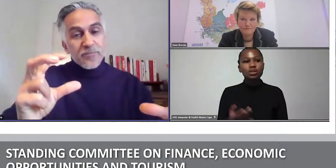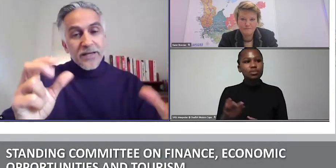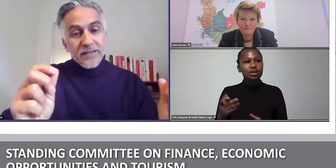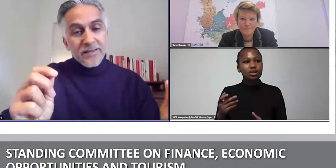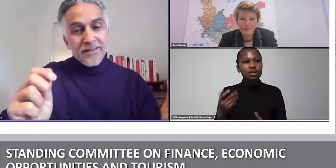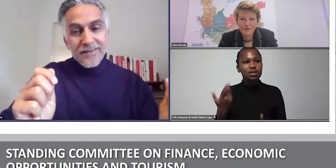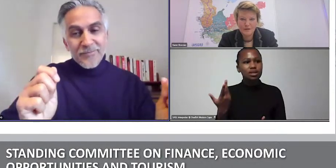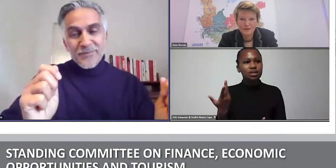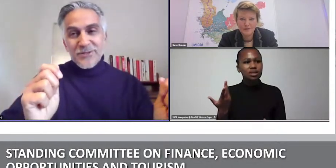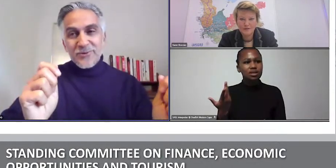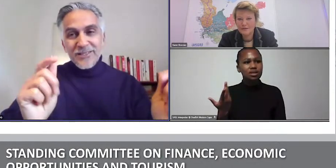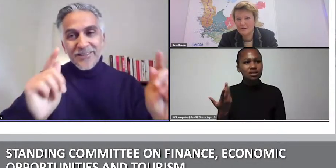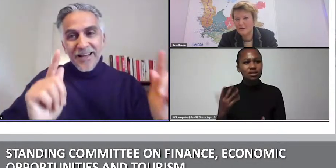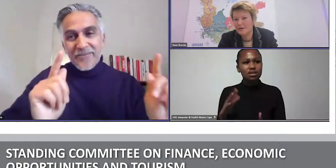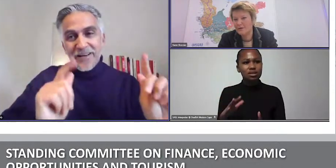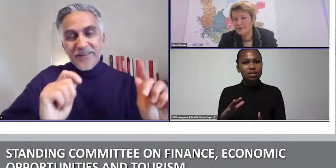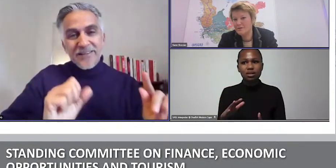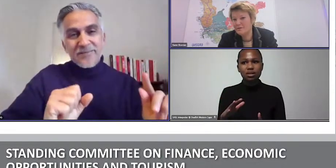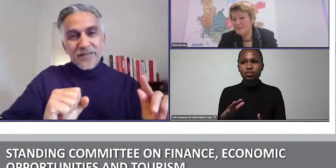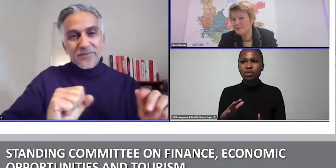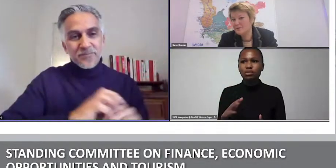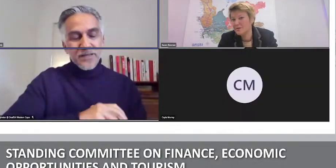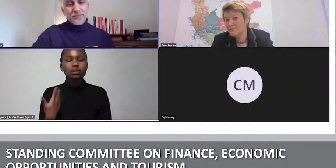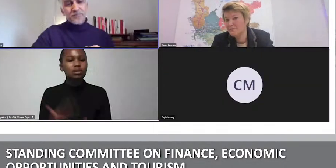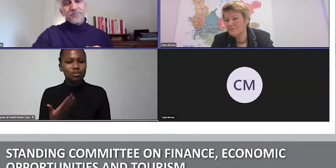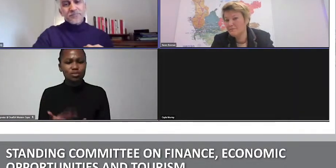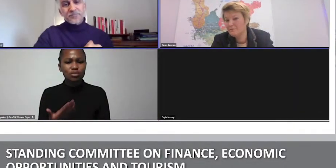that cost impact? Just wanted to clarify